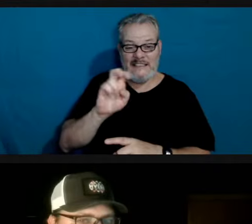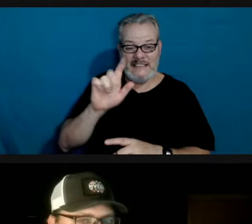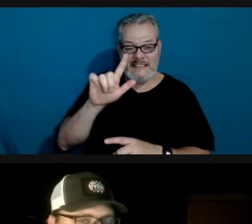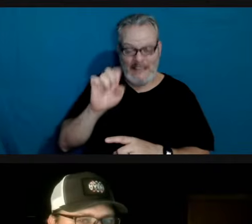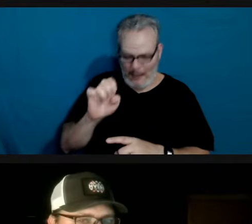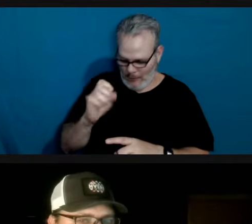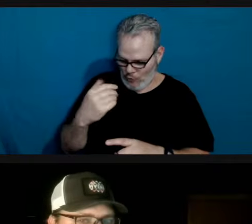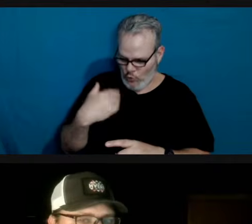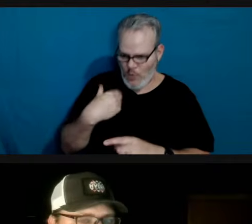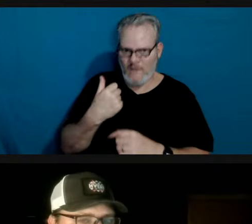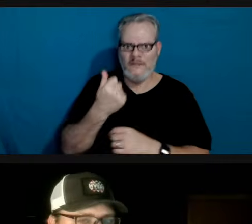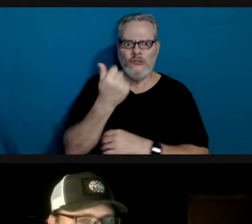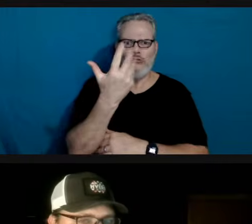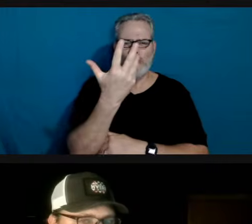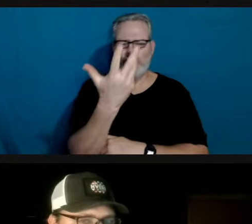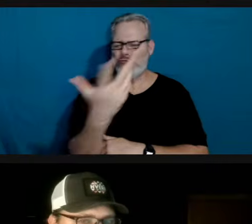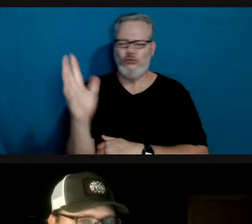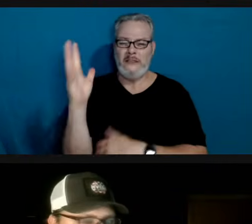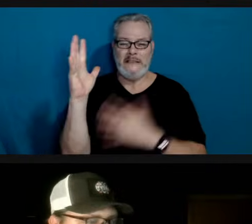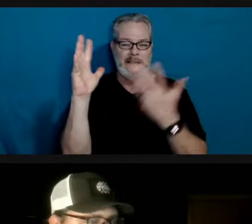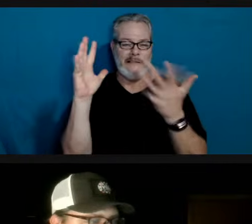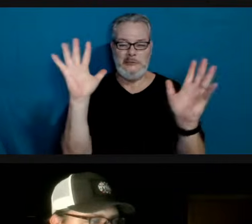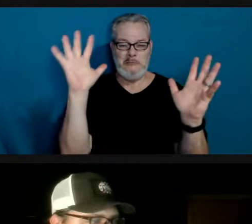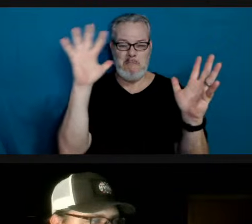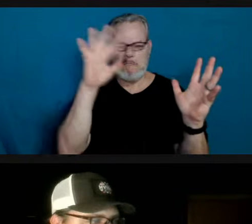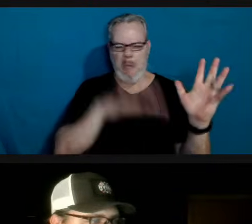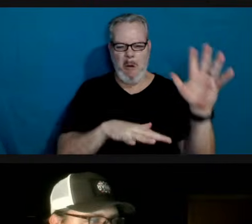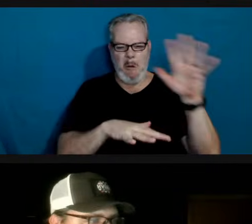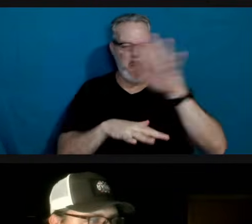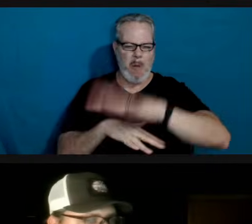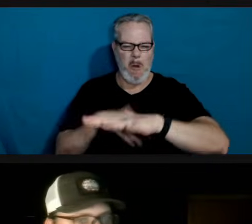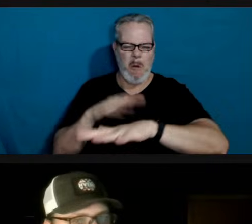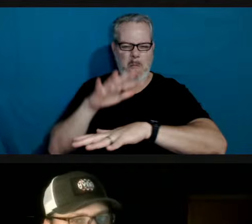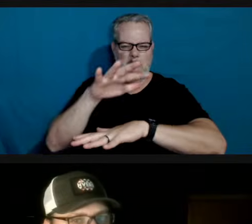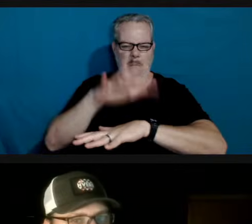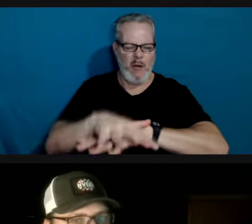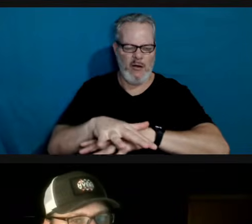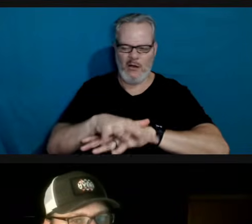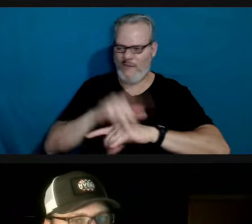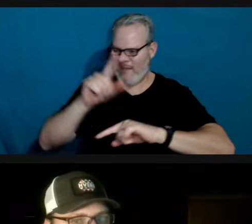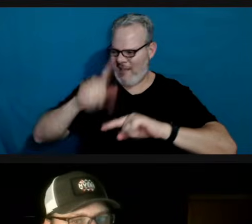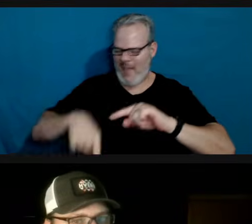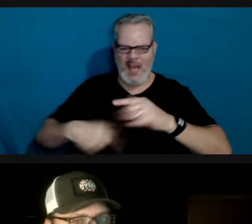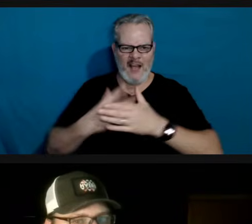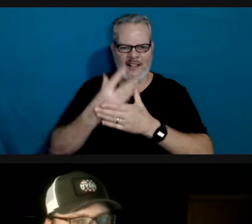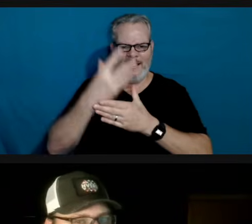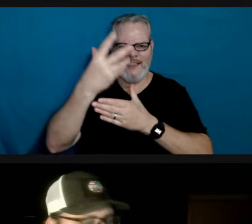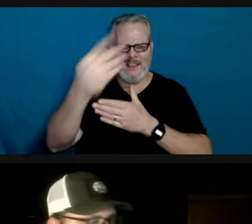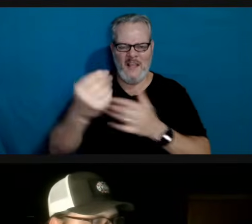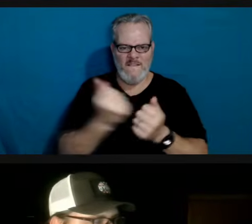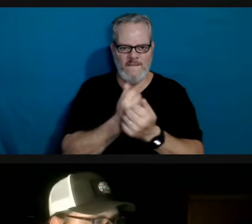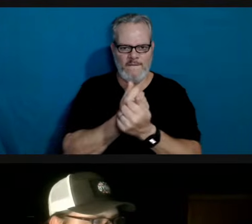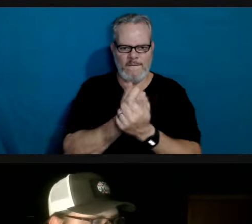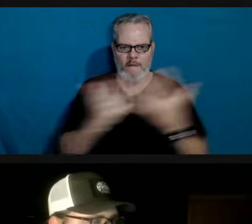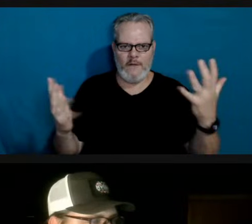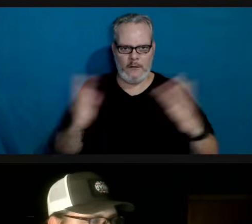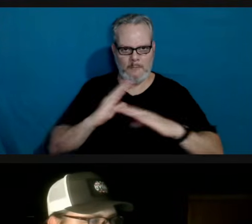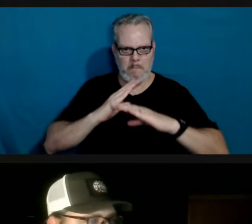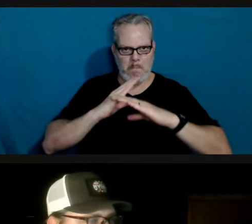trees down all in, the same neighborhood, such that there's no way out. Everything's blocked in terms of